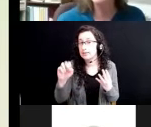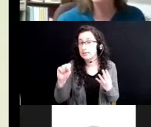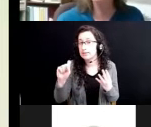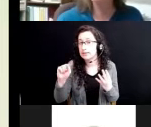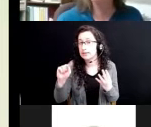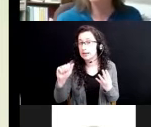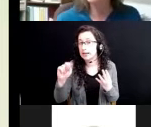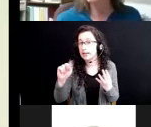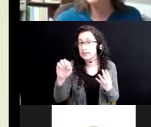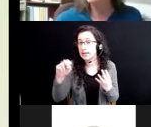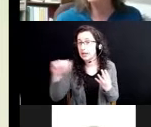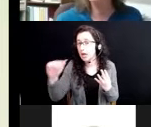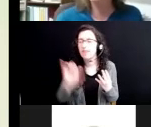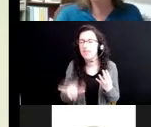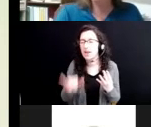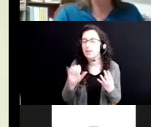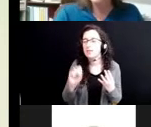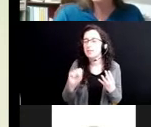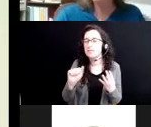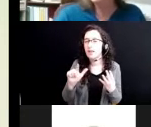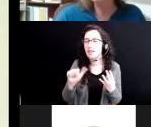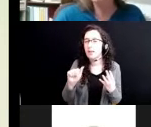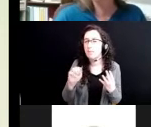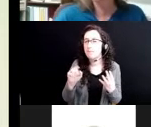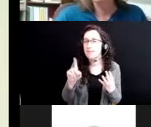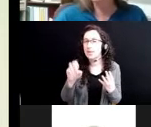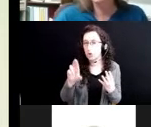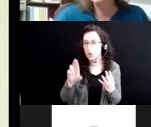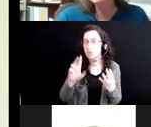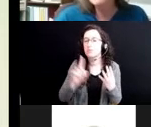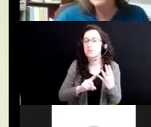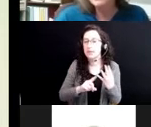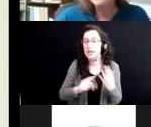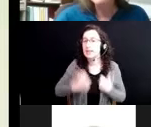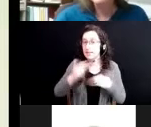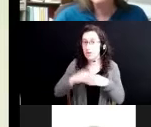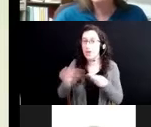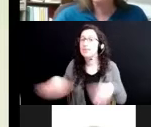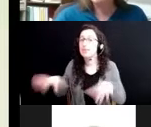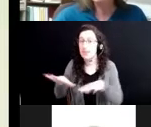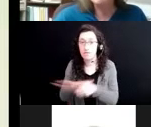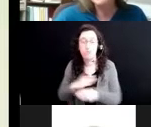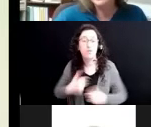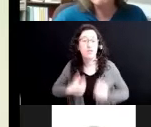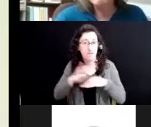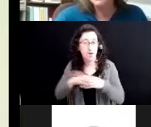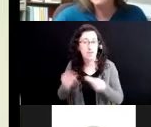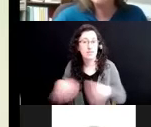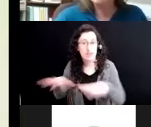salamanders. They're terrestrial salamanders, and they spend their entire life on land. They're very